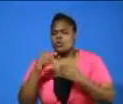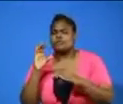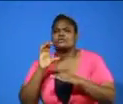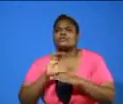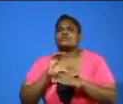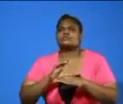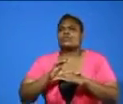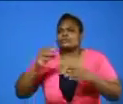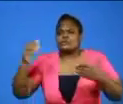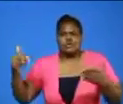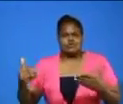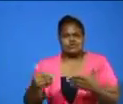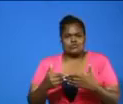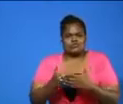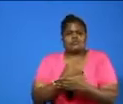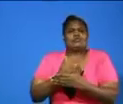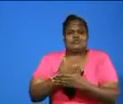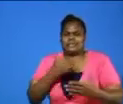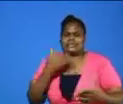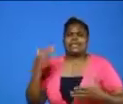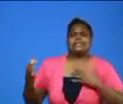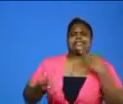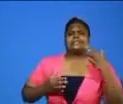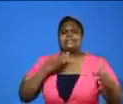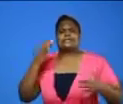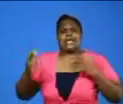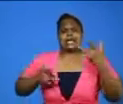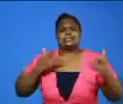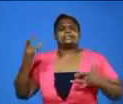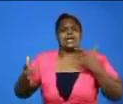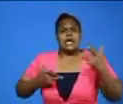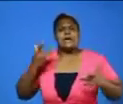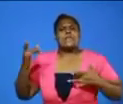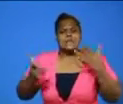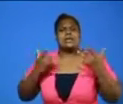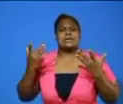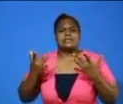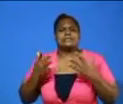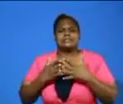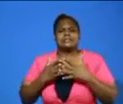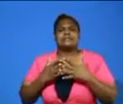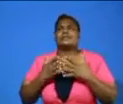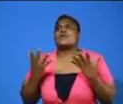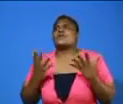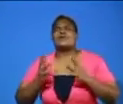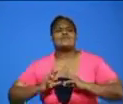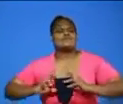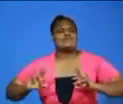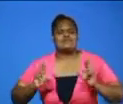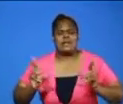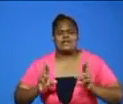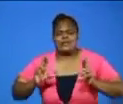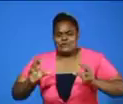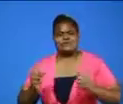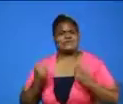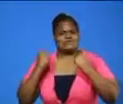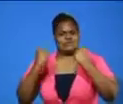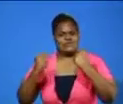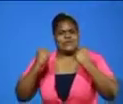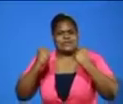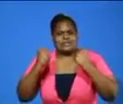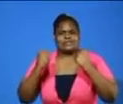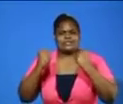and a fervor. You've joined the church with a kind of vim and